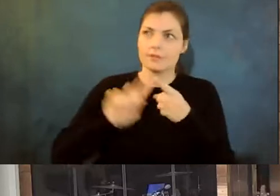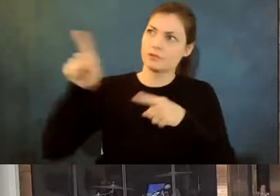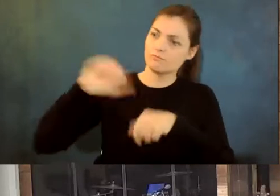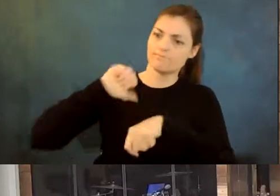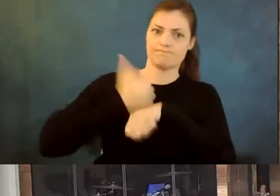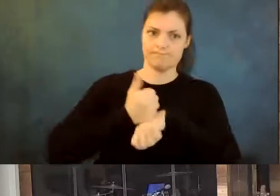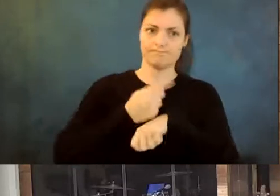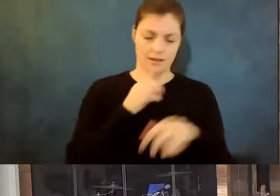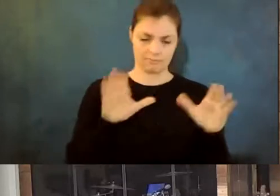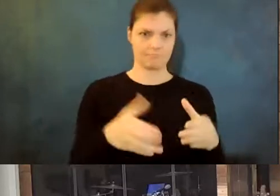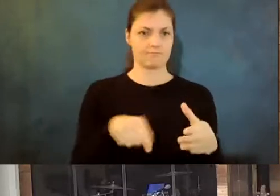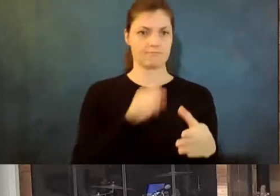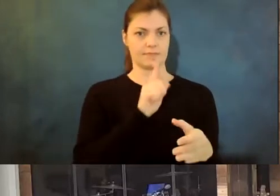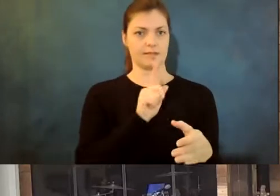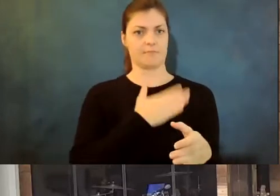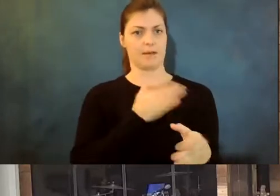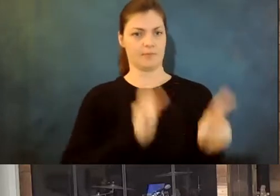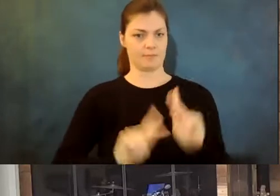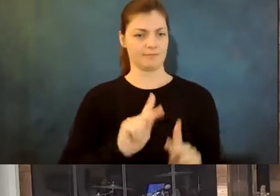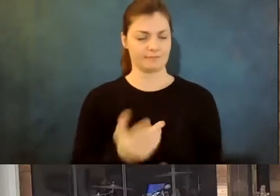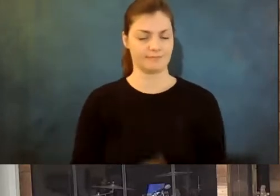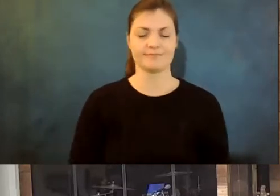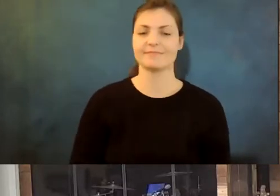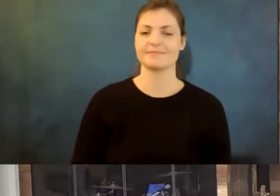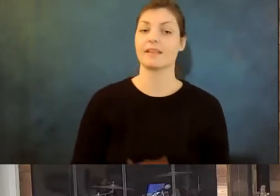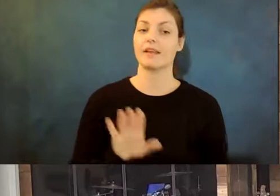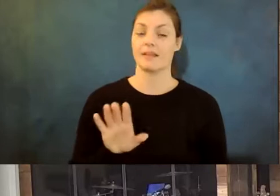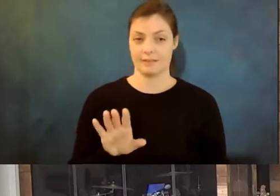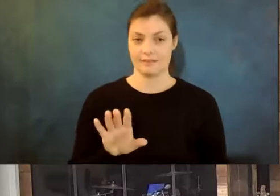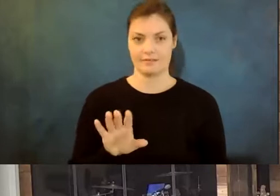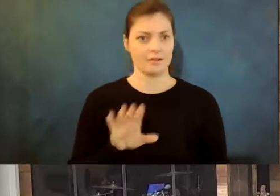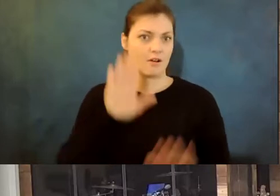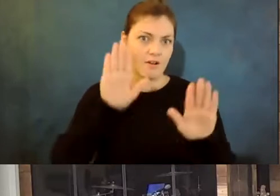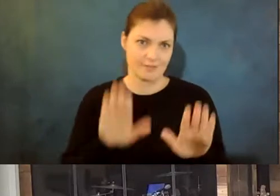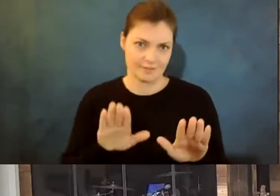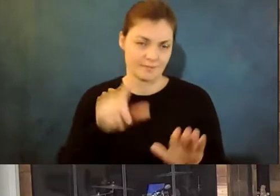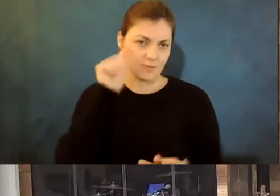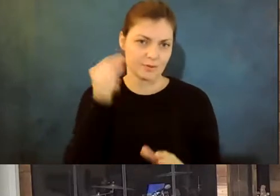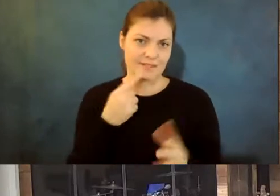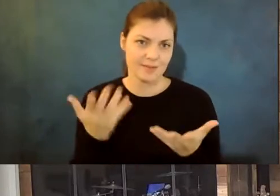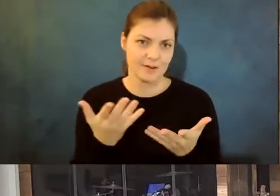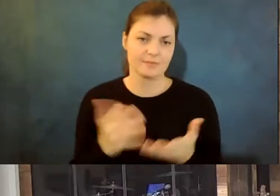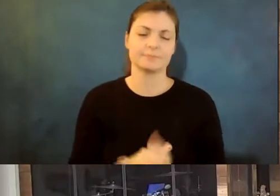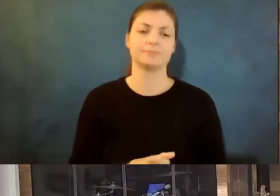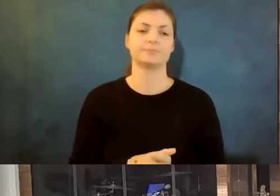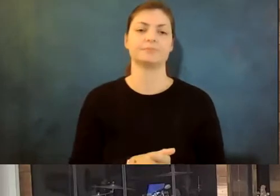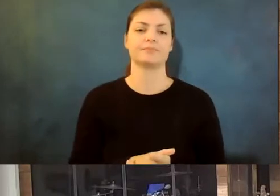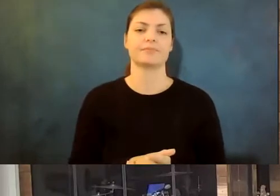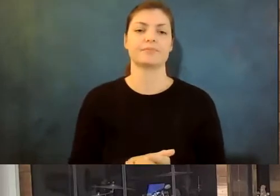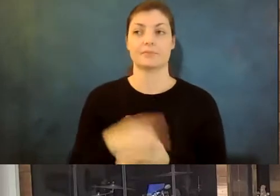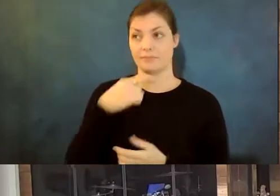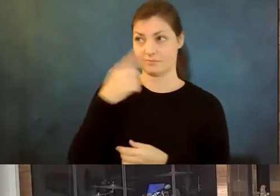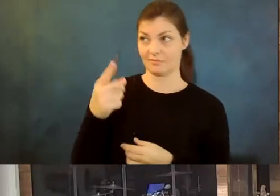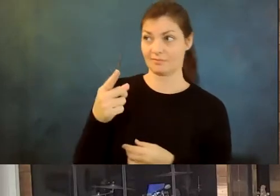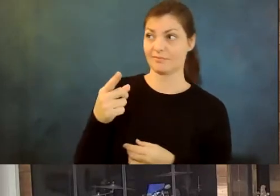people." And he said, check this out. It's so awesome. This is when prayer gets answered. He says, "My presence will